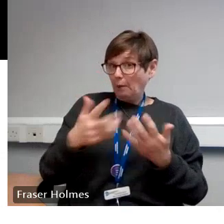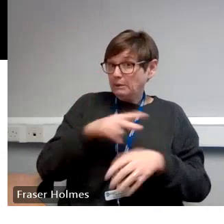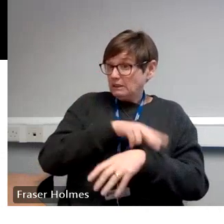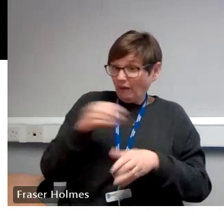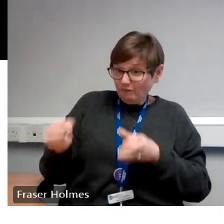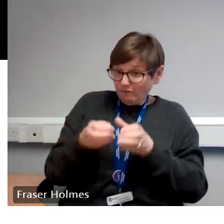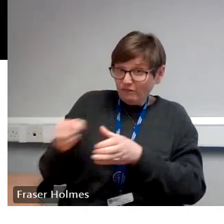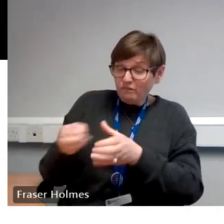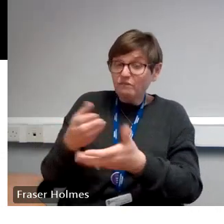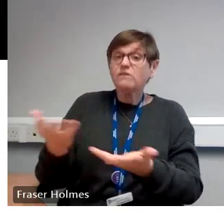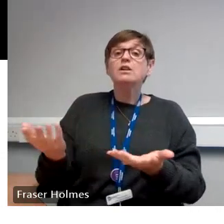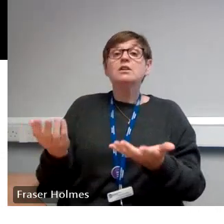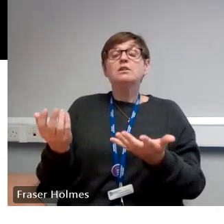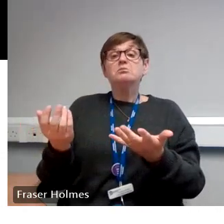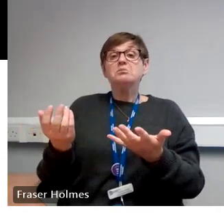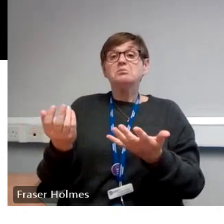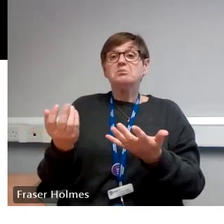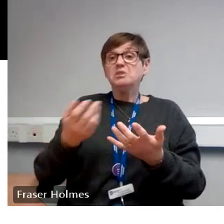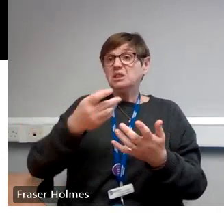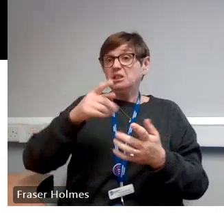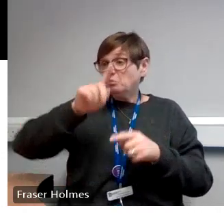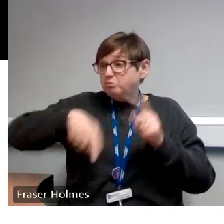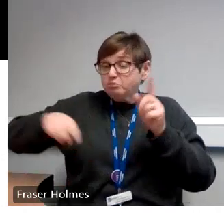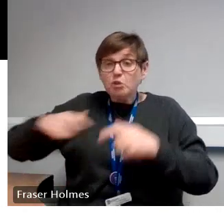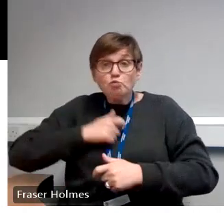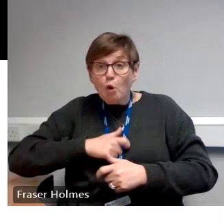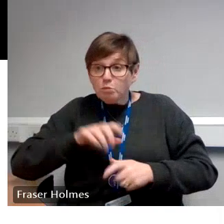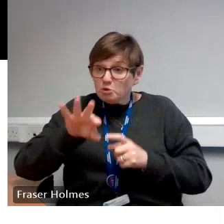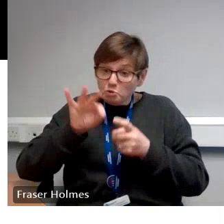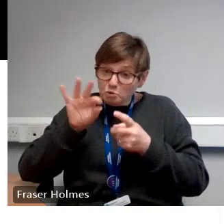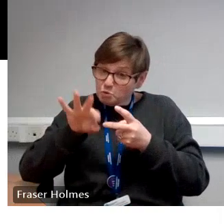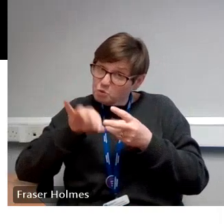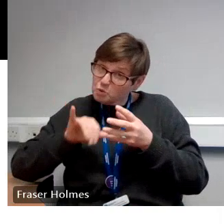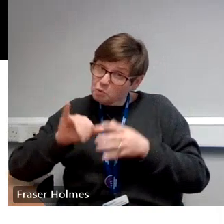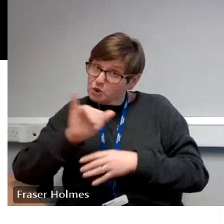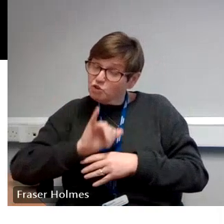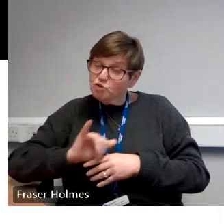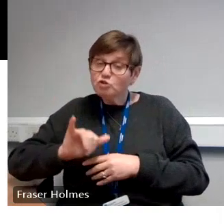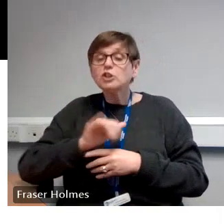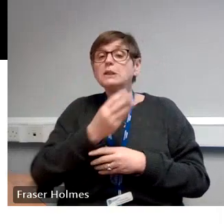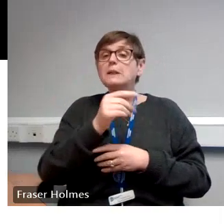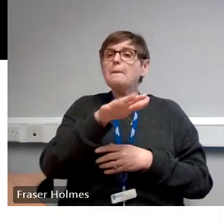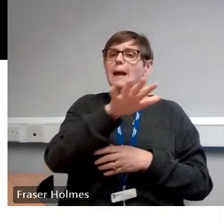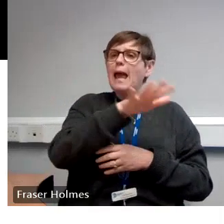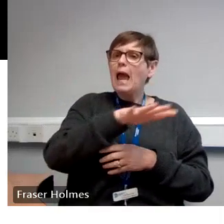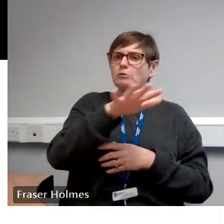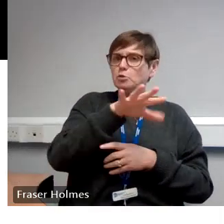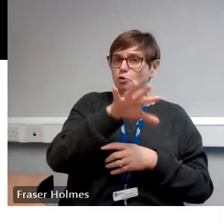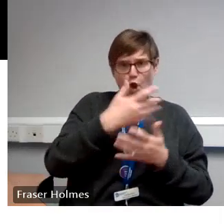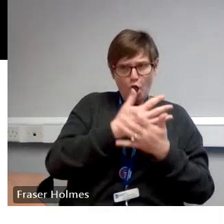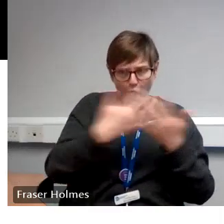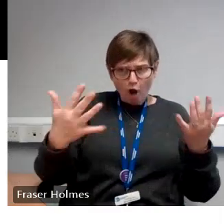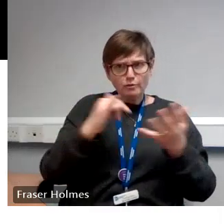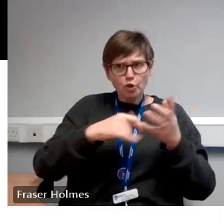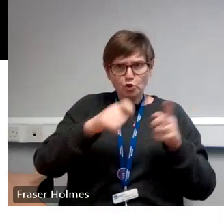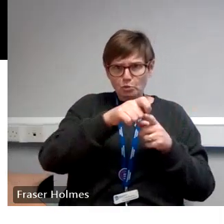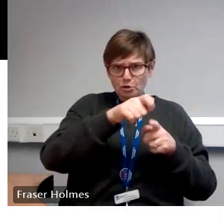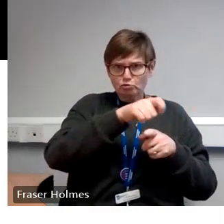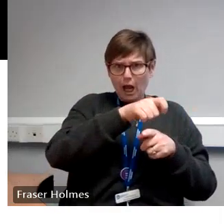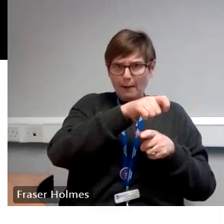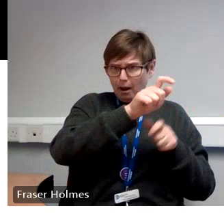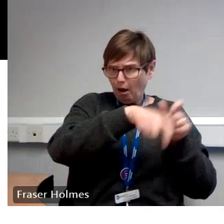employ, and there's like a number of different roles they can choose from. So some areas have chosen to have lots of social prescribers, whereas others